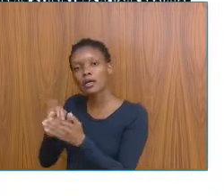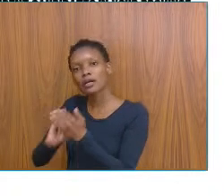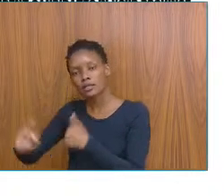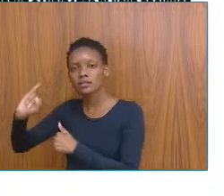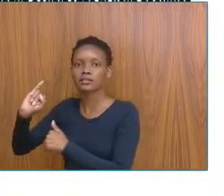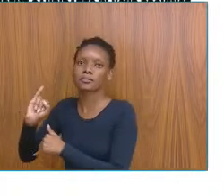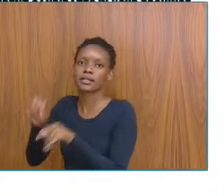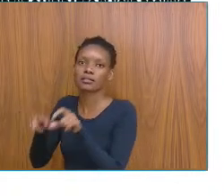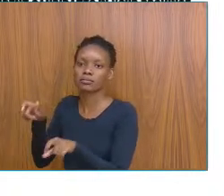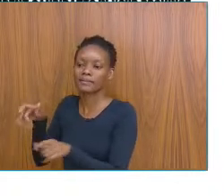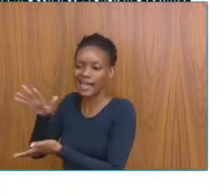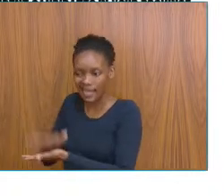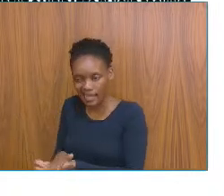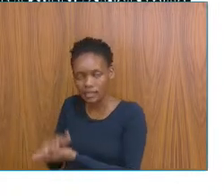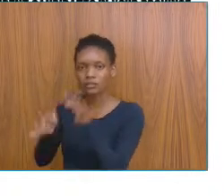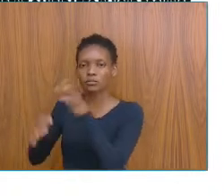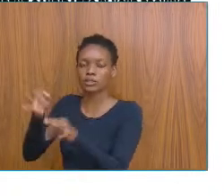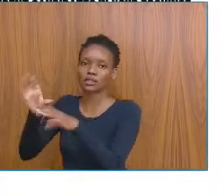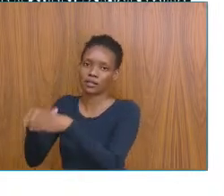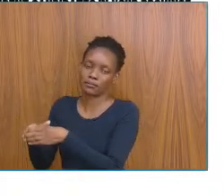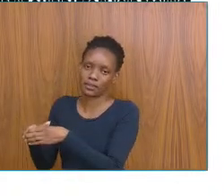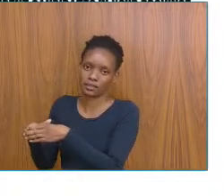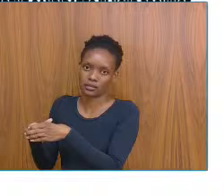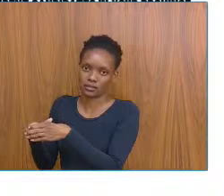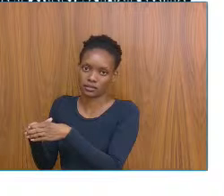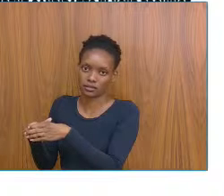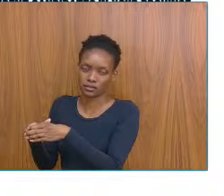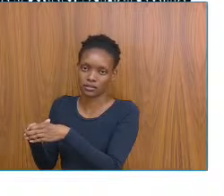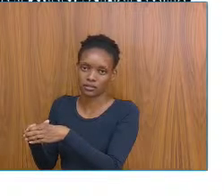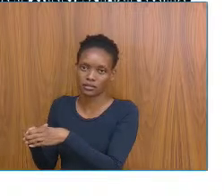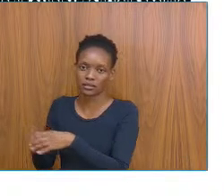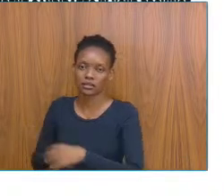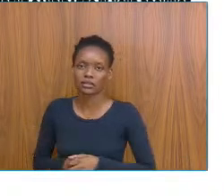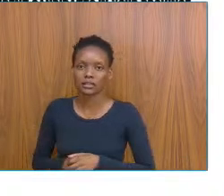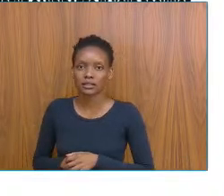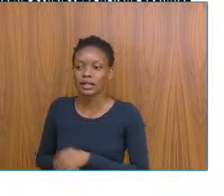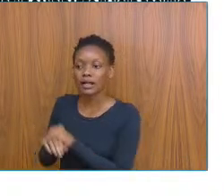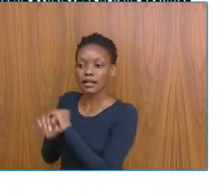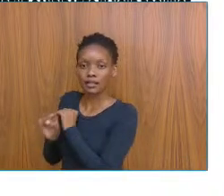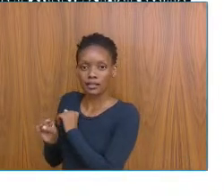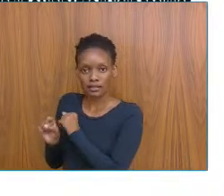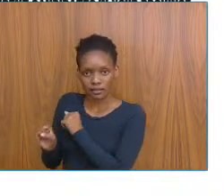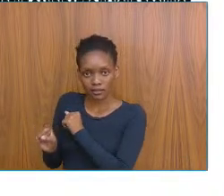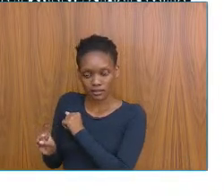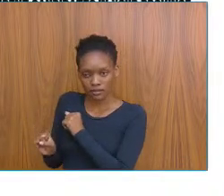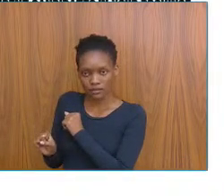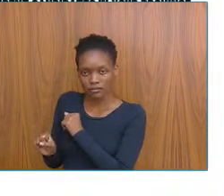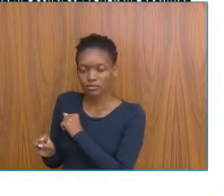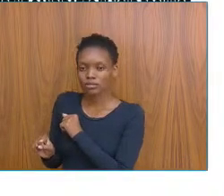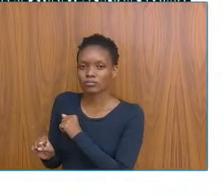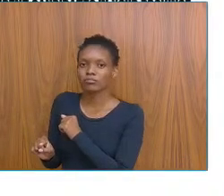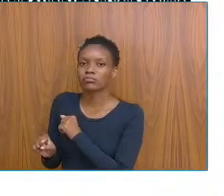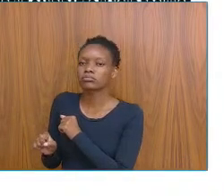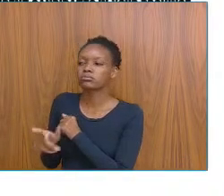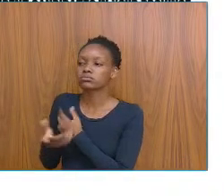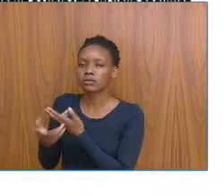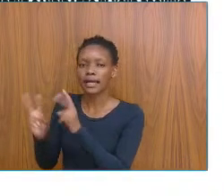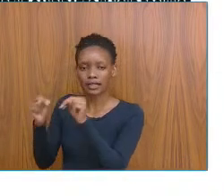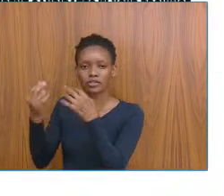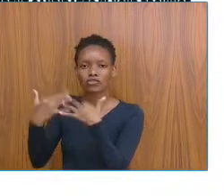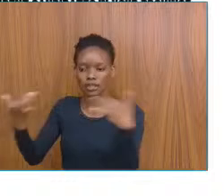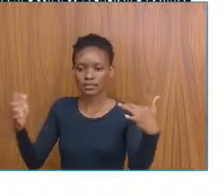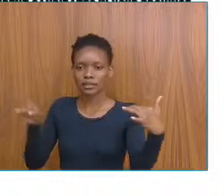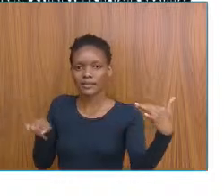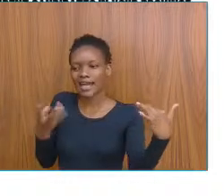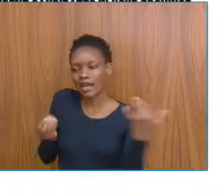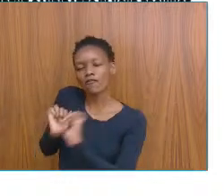candidates and political parties. This tier of the National Assembly will also have a